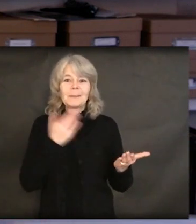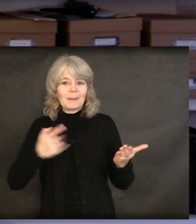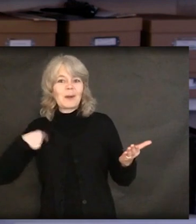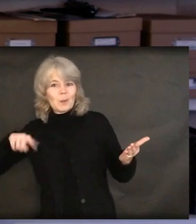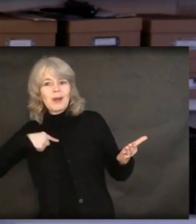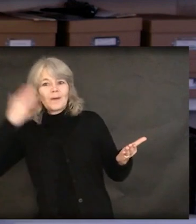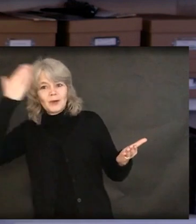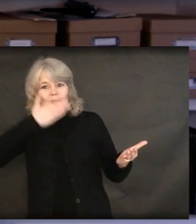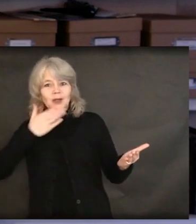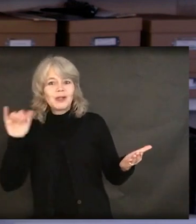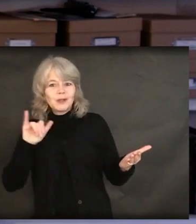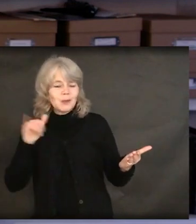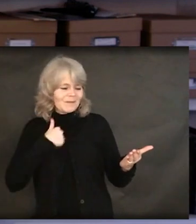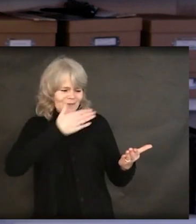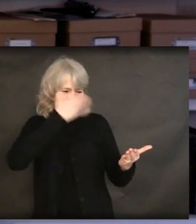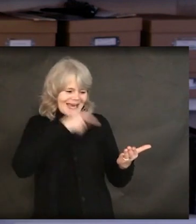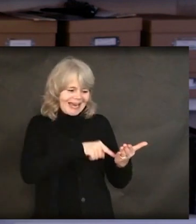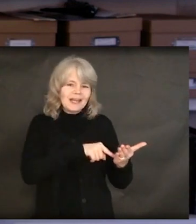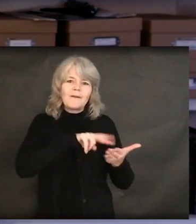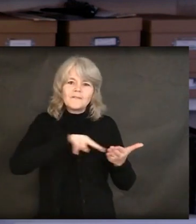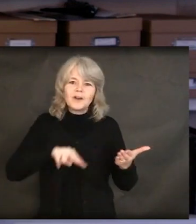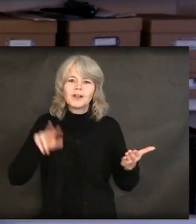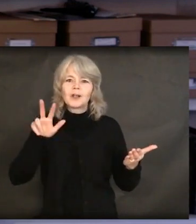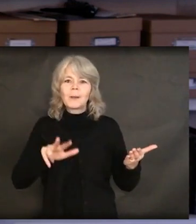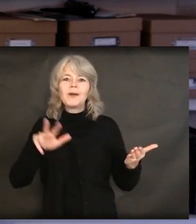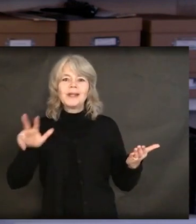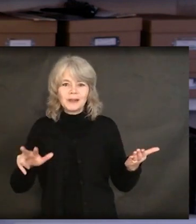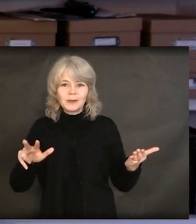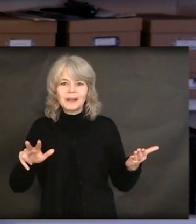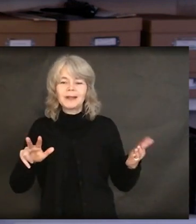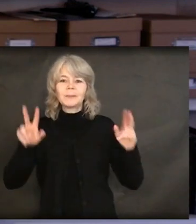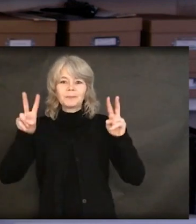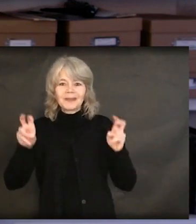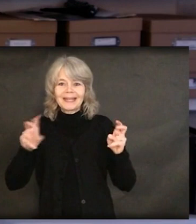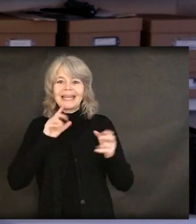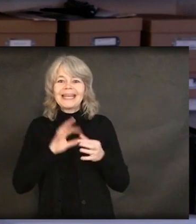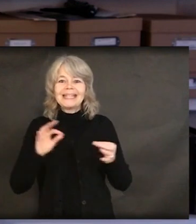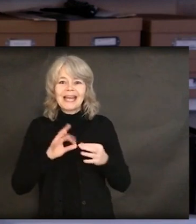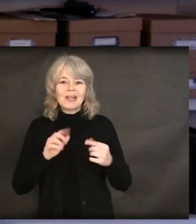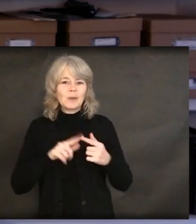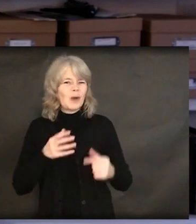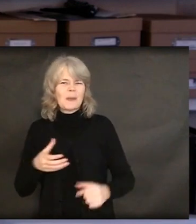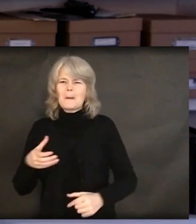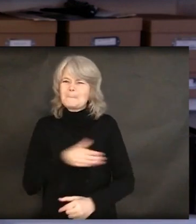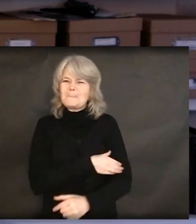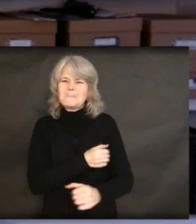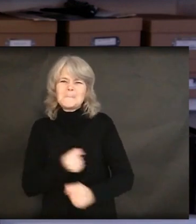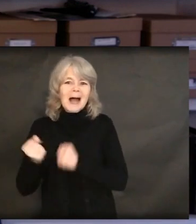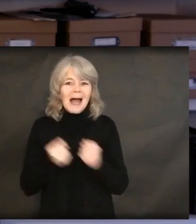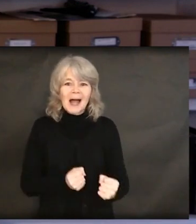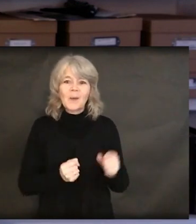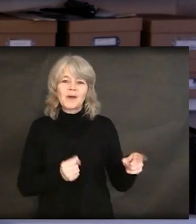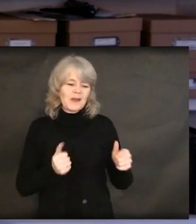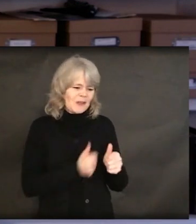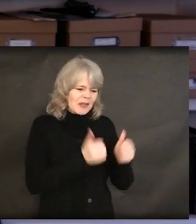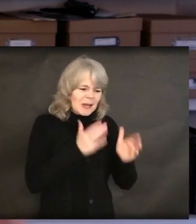too. I very easily forget verse 33, and it reads, "With great power, the